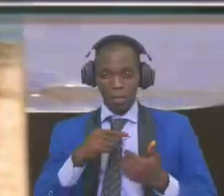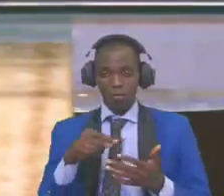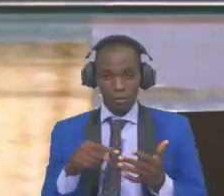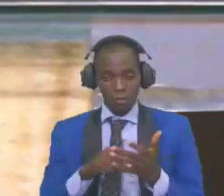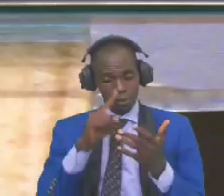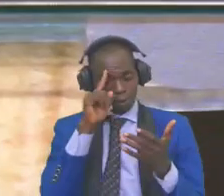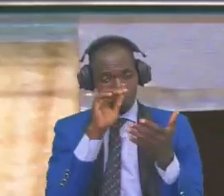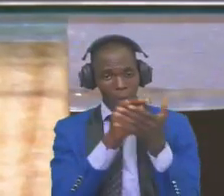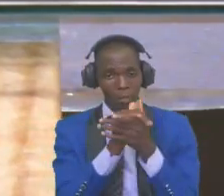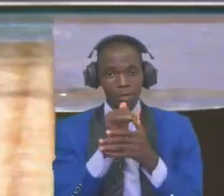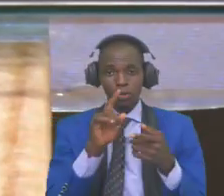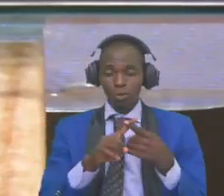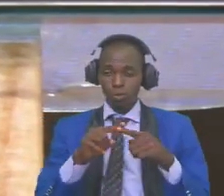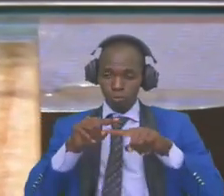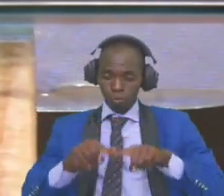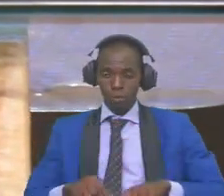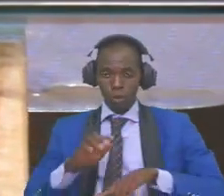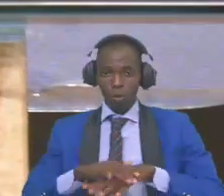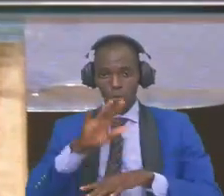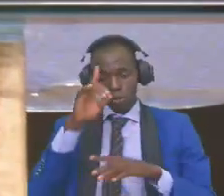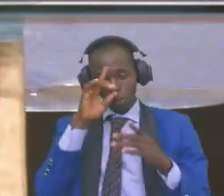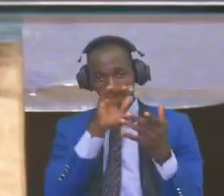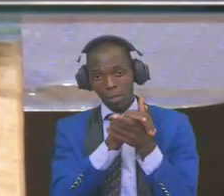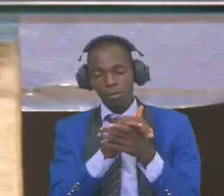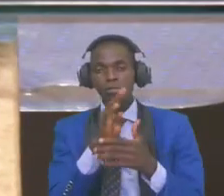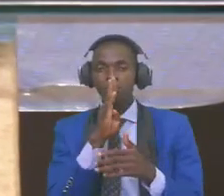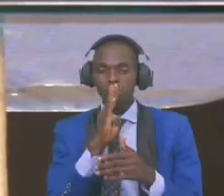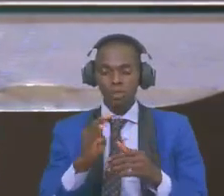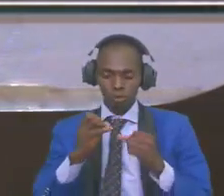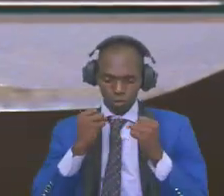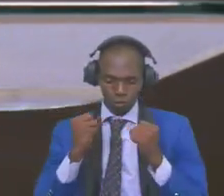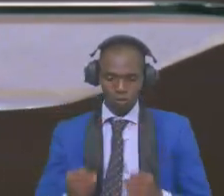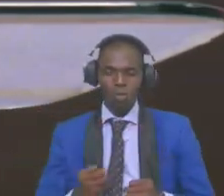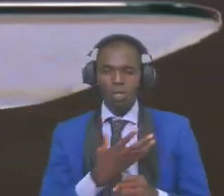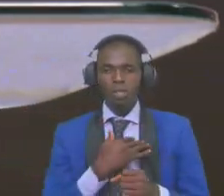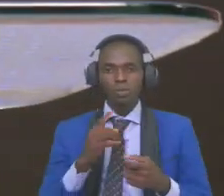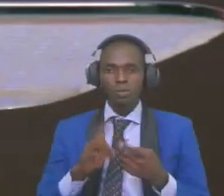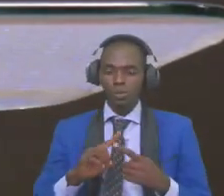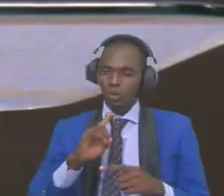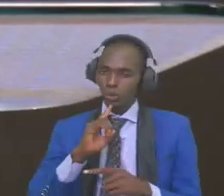to hold on to that conviction. Be strong and to earnestly,